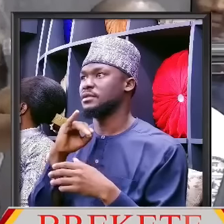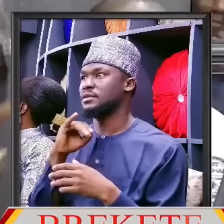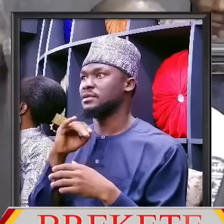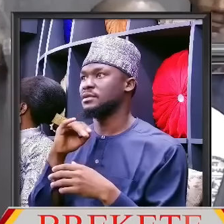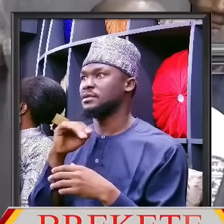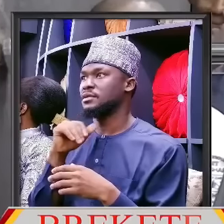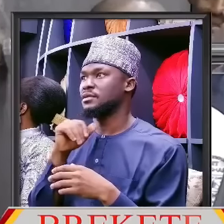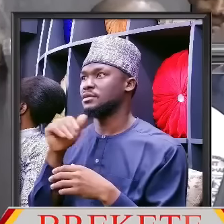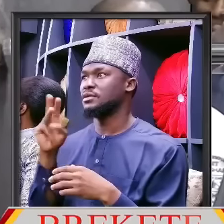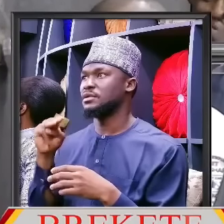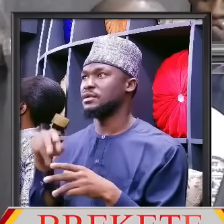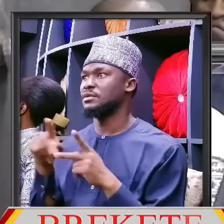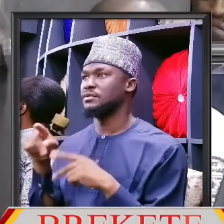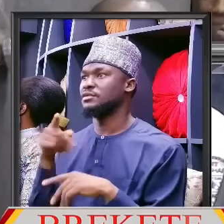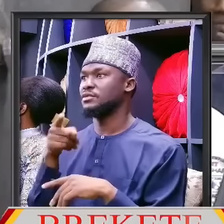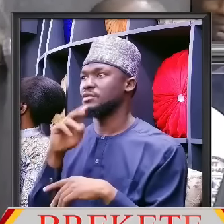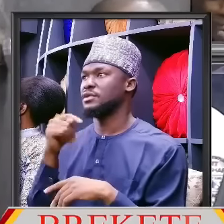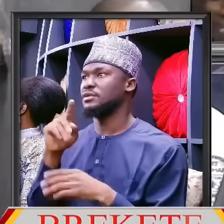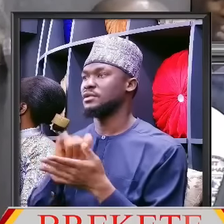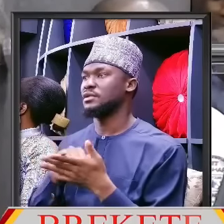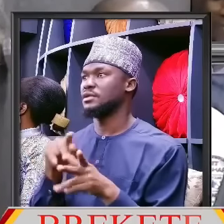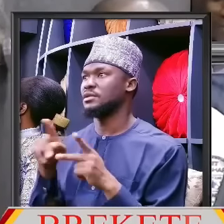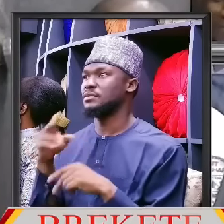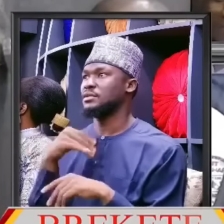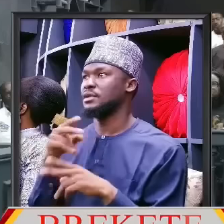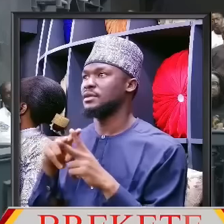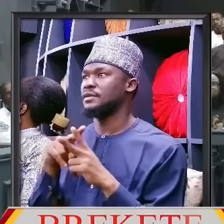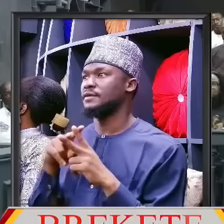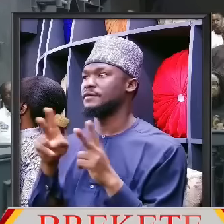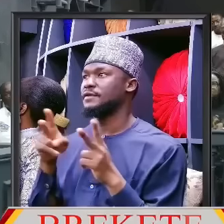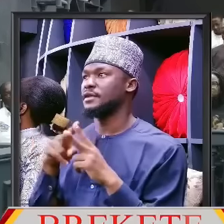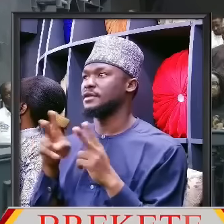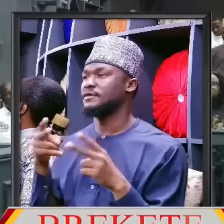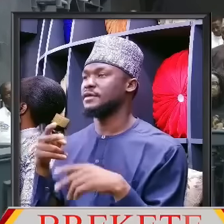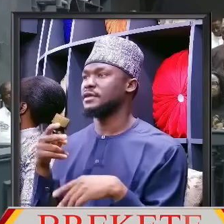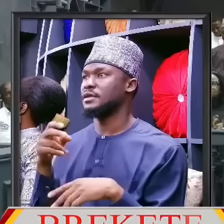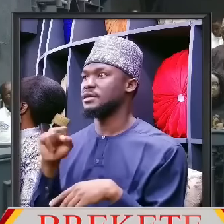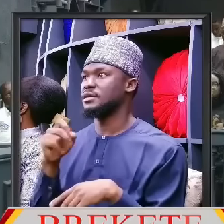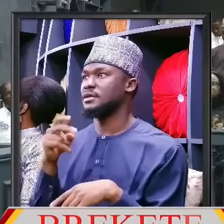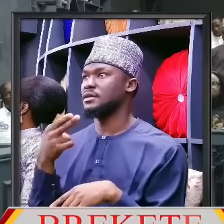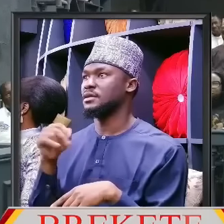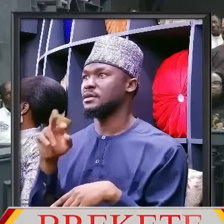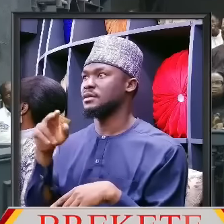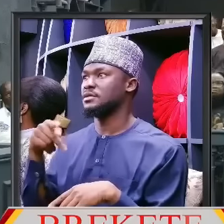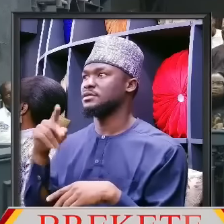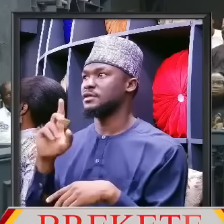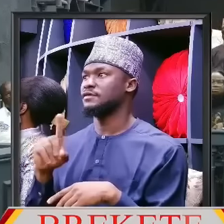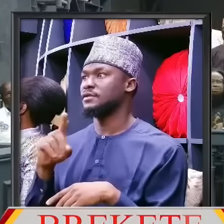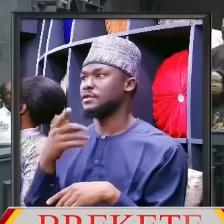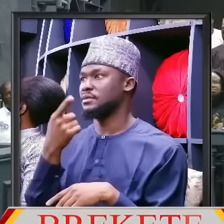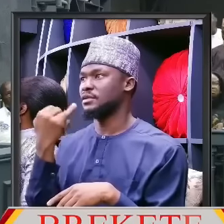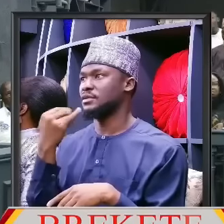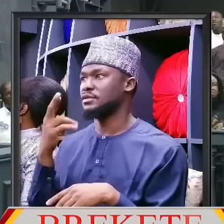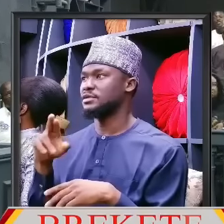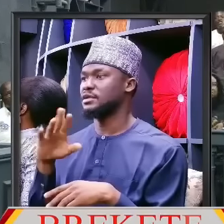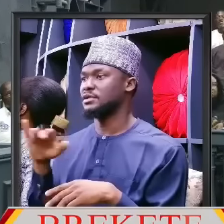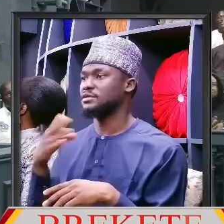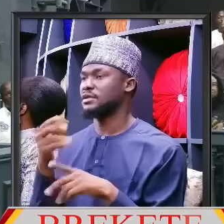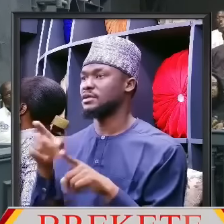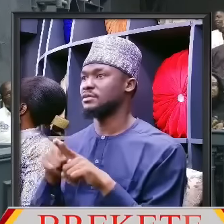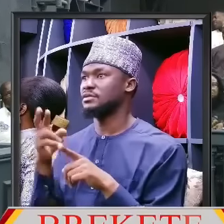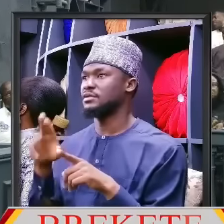now we are, I'm. No, now we are, I'm, and very sharp one. I'm on a wear shoe. Because now they are children, now they are